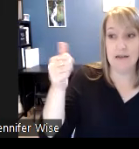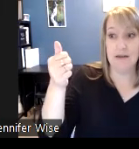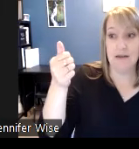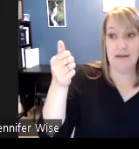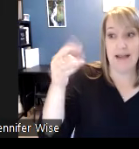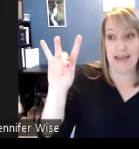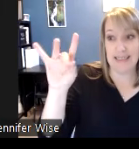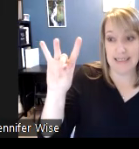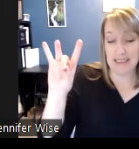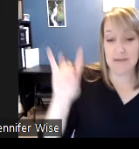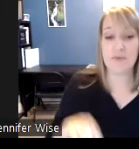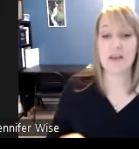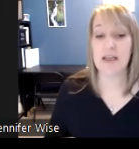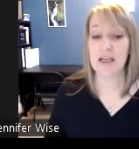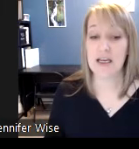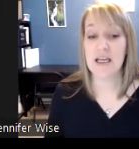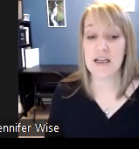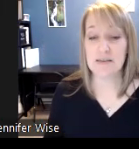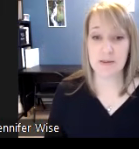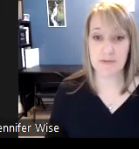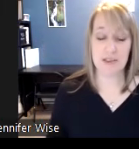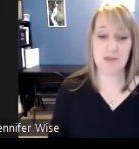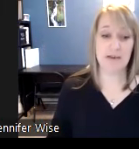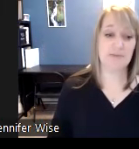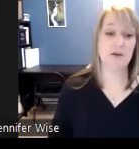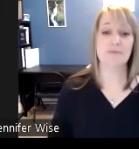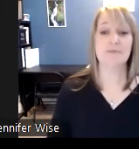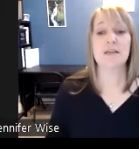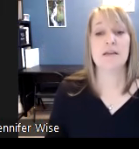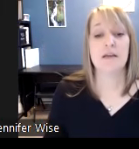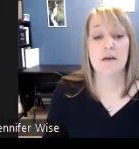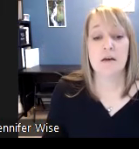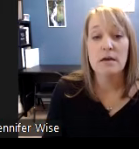17, 18, and I sometimes forget to do that. So,